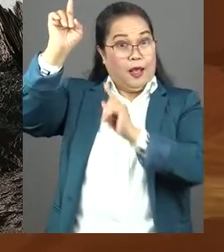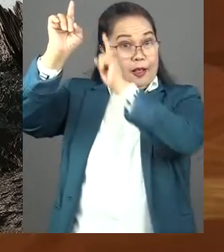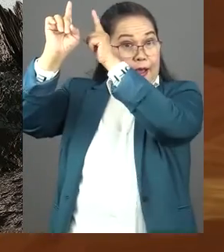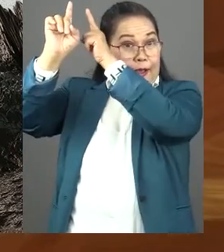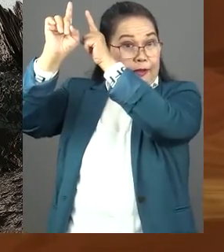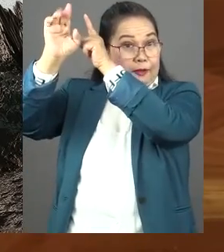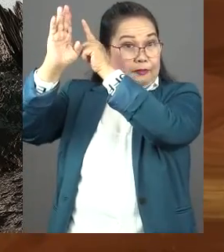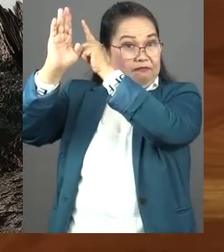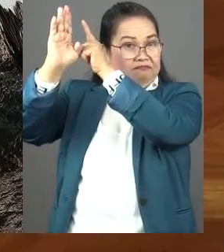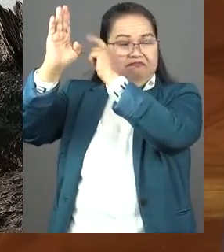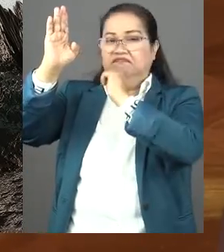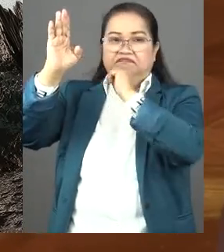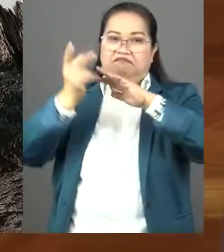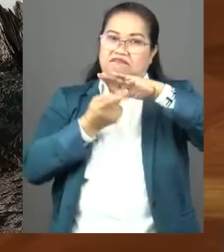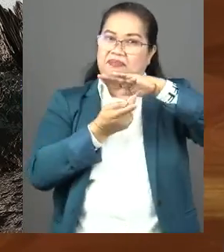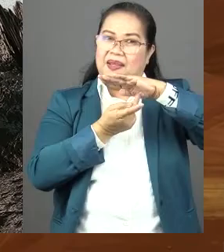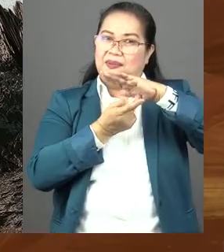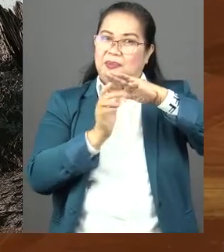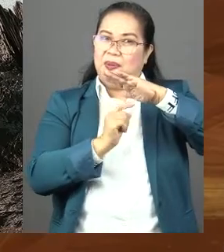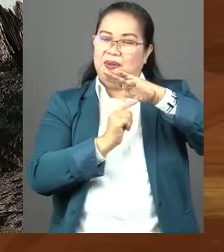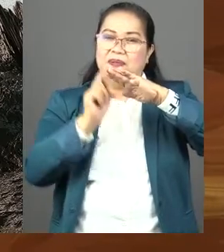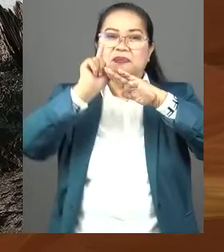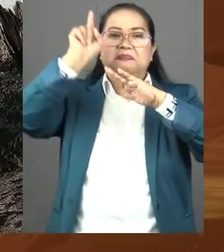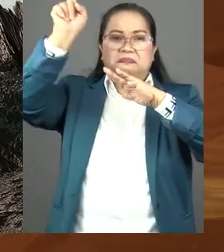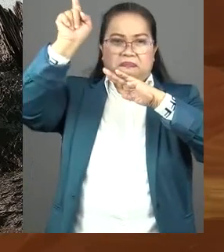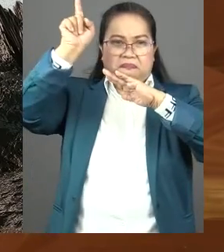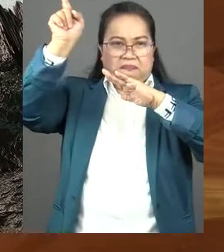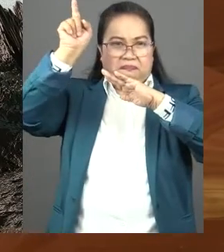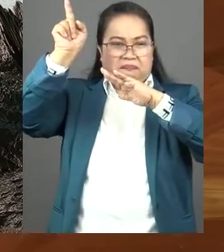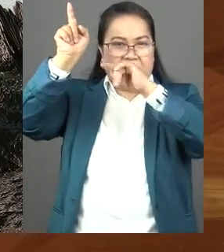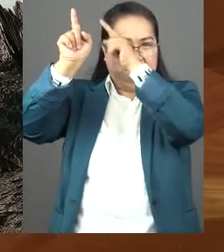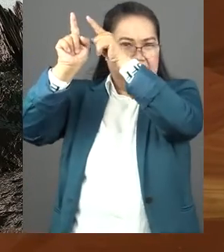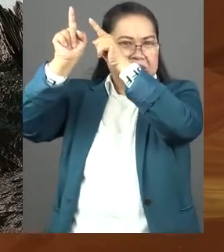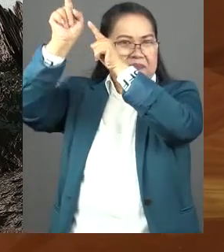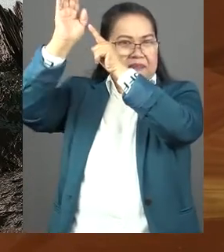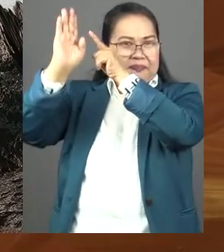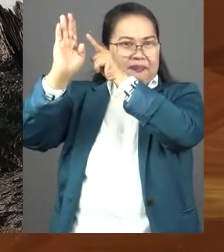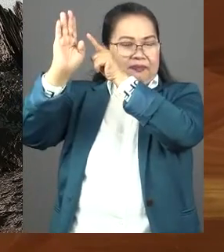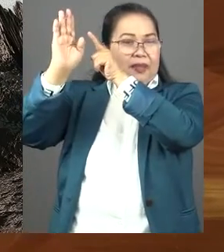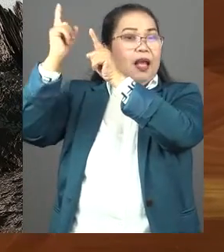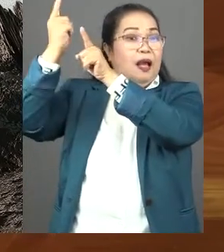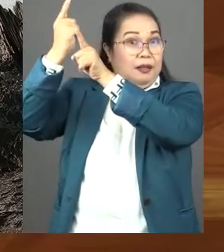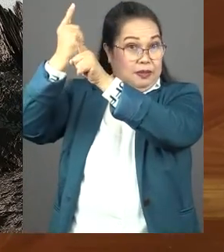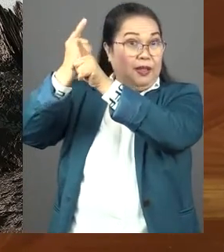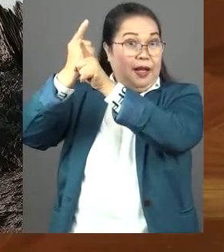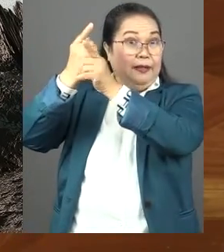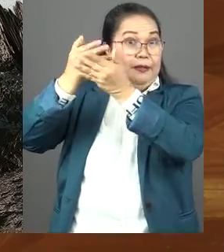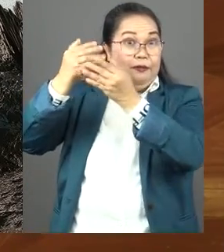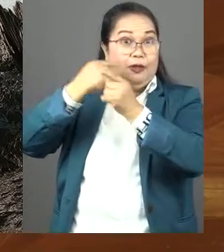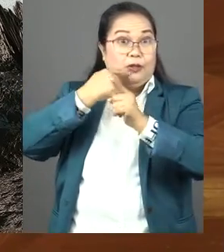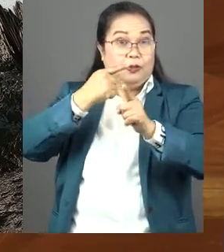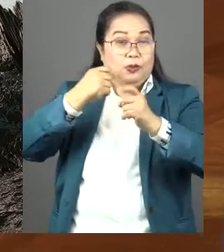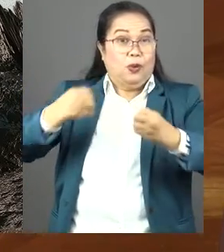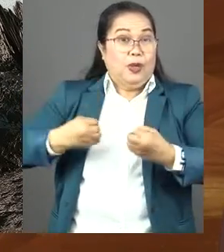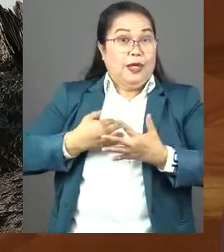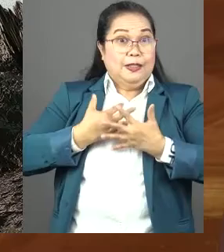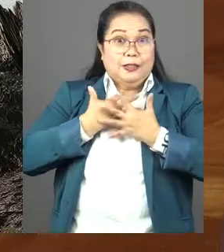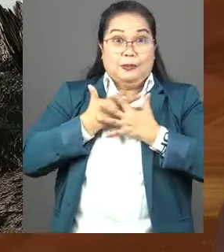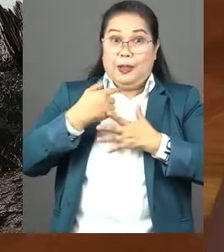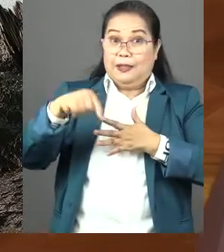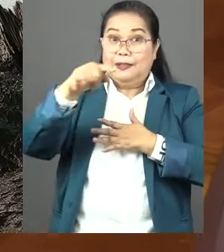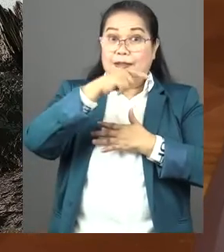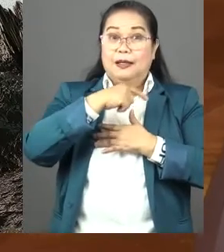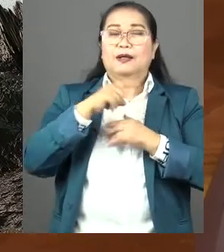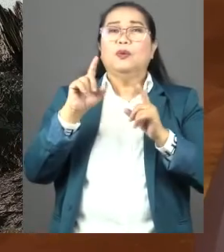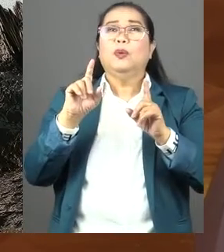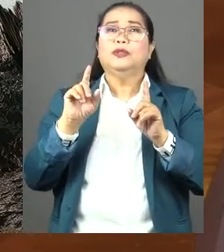because God simply inspired Paul to write. God, after telling us this is the right thing to do, he now inspires us